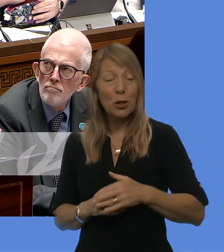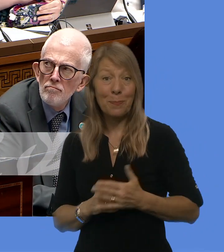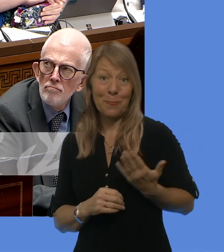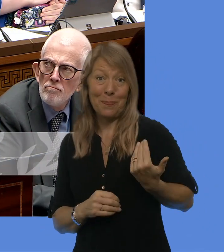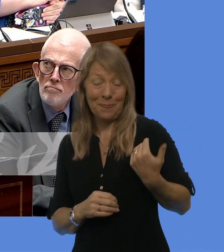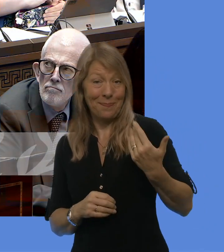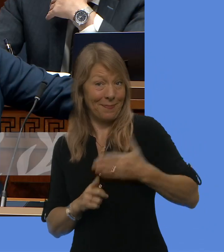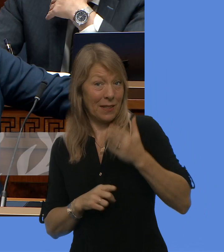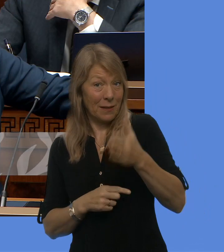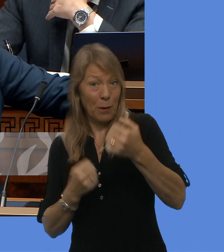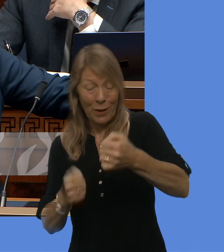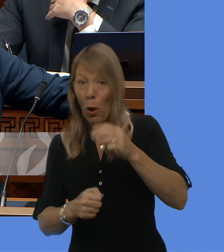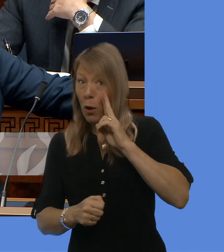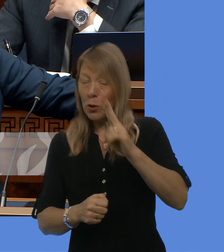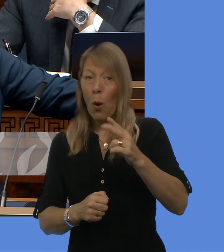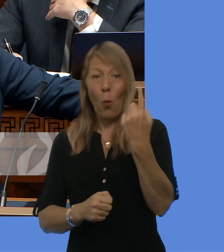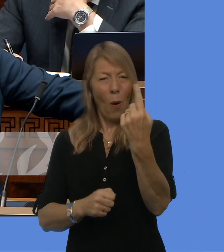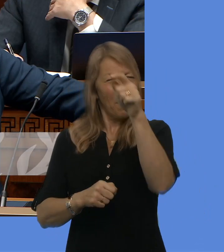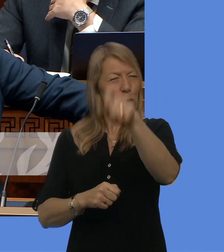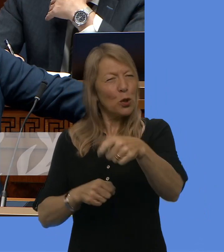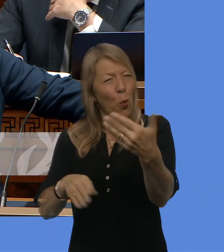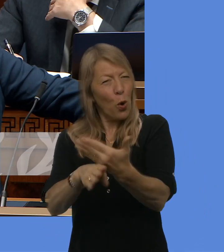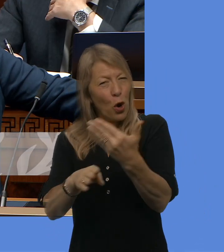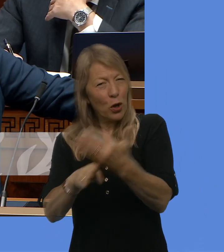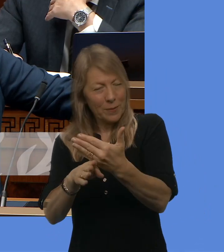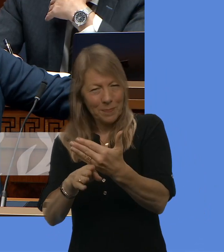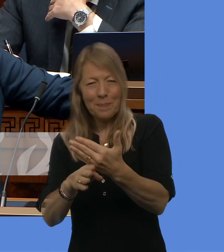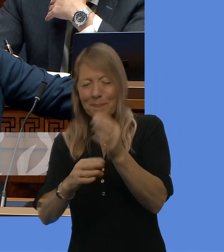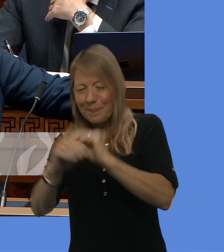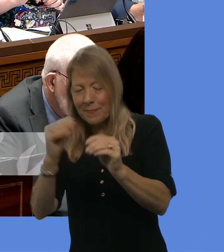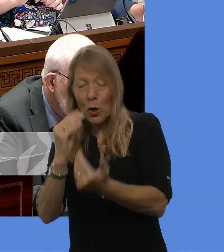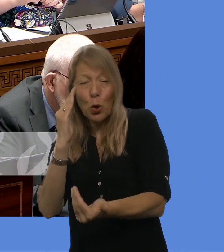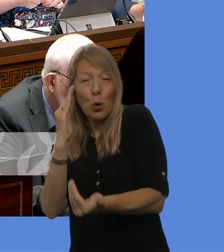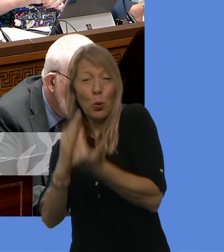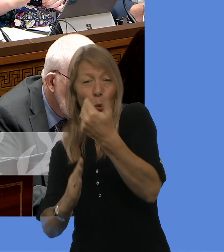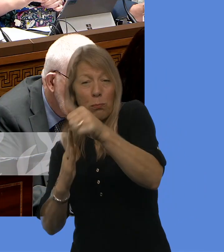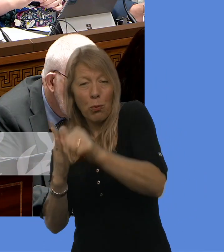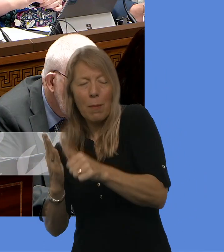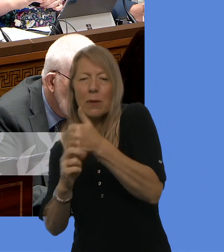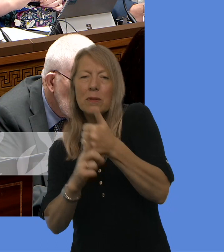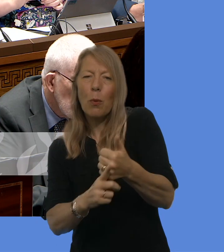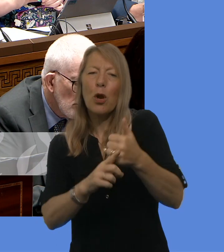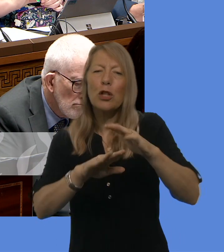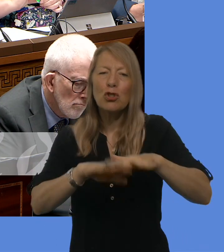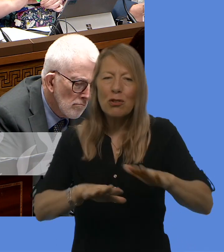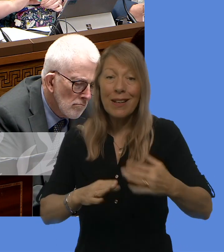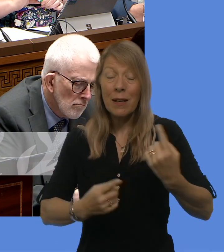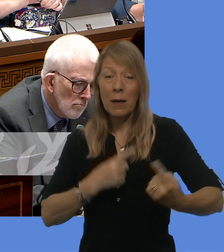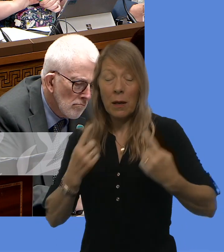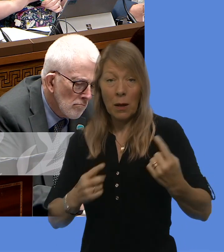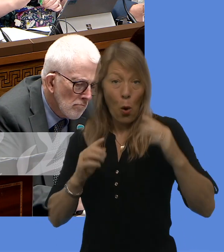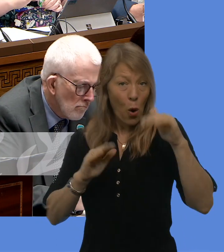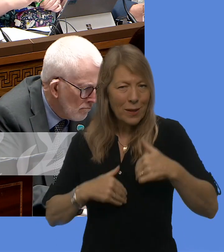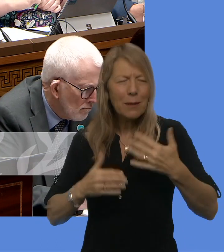designed a programme to support children with autism or indeed neurodiversity to be able